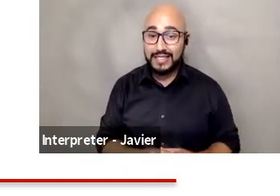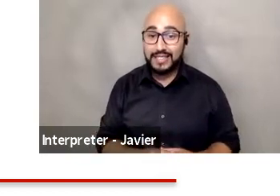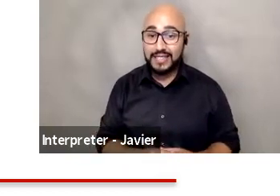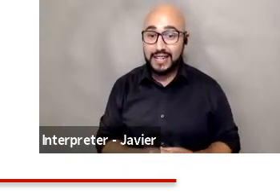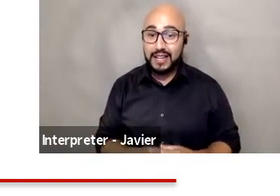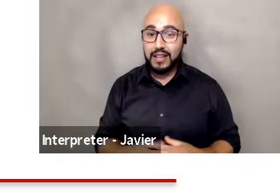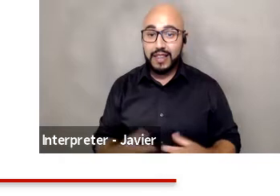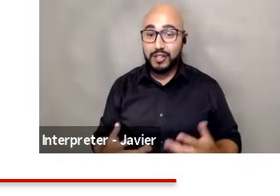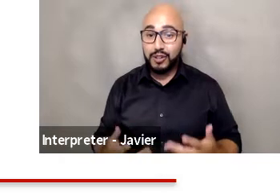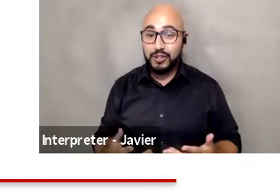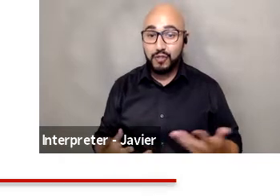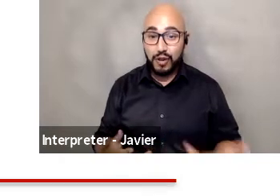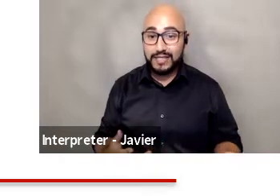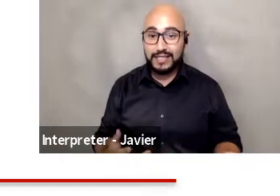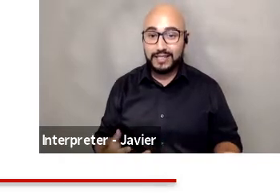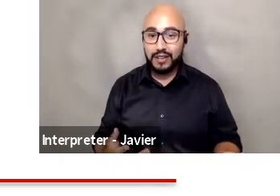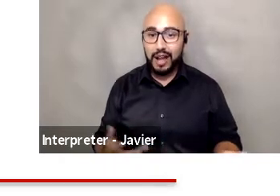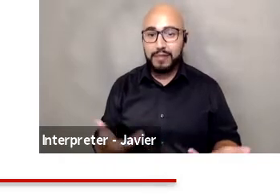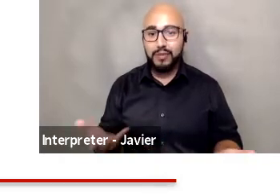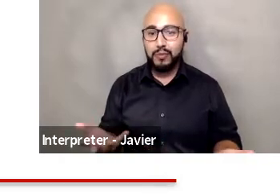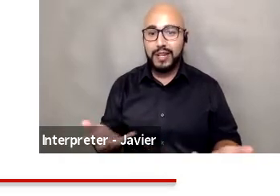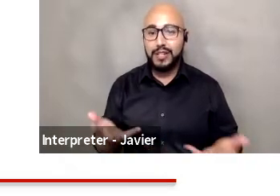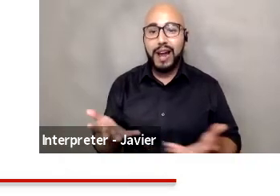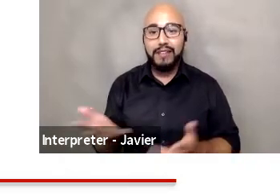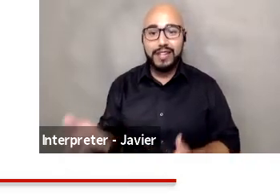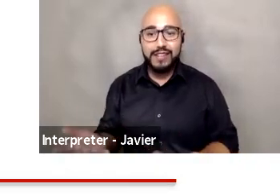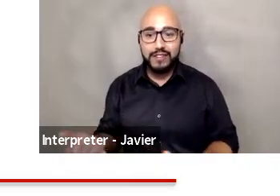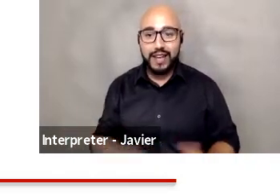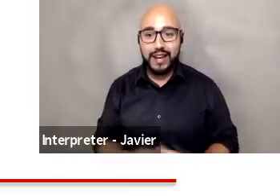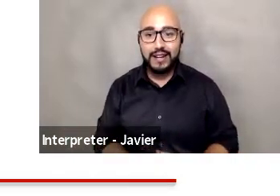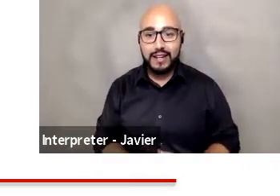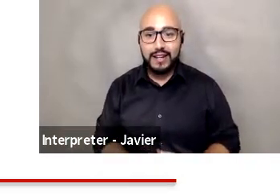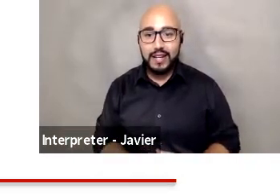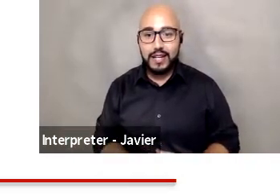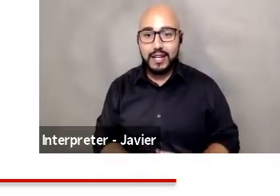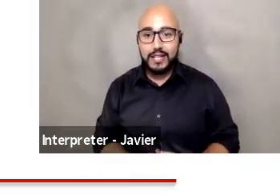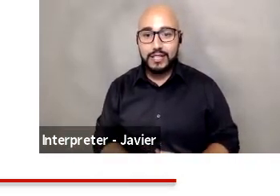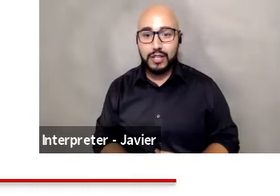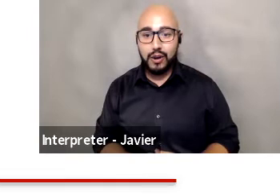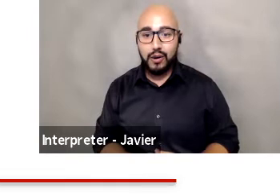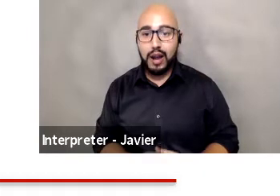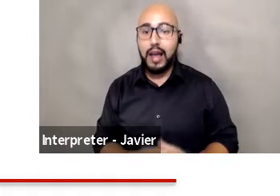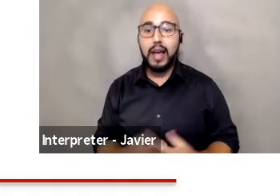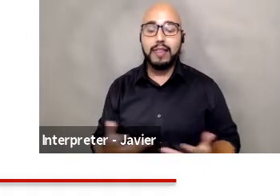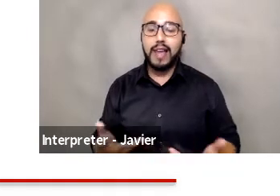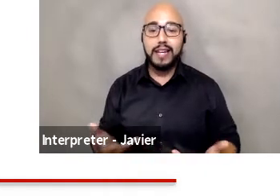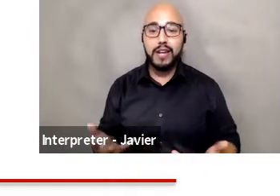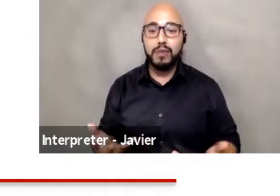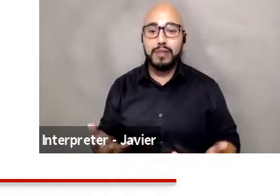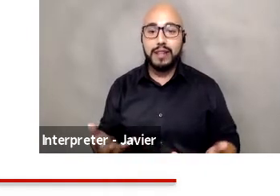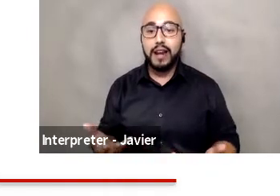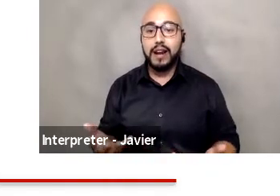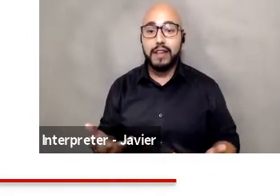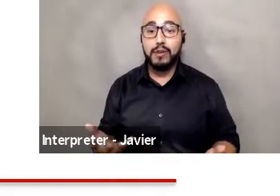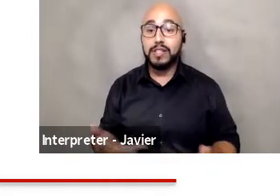ASL classes that don't use voices, I mean, we don't have a need for that. And so that need